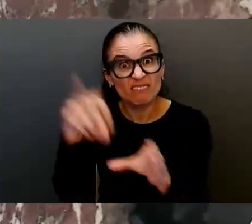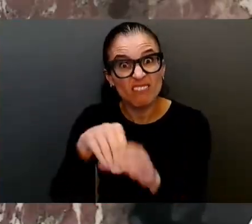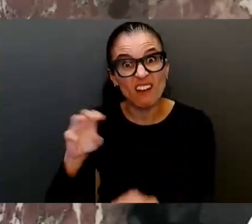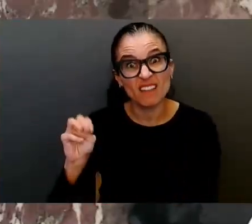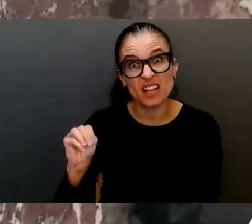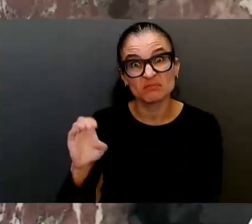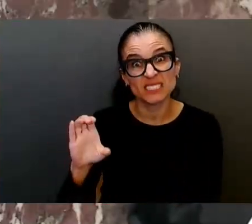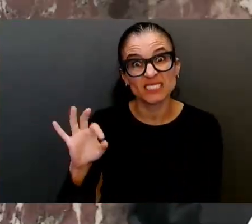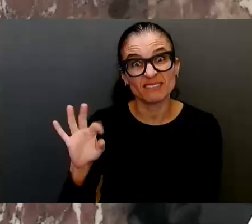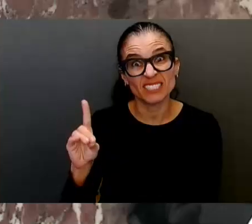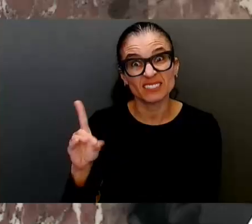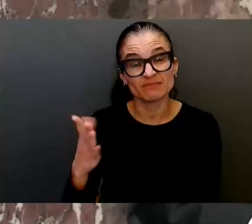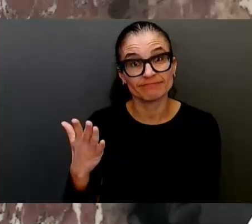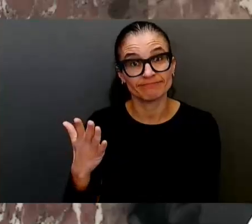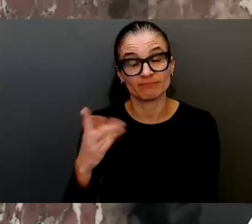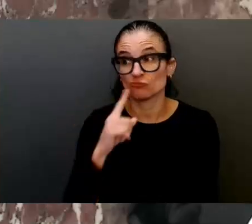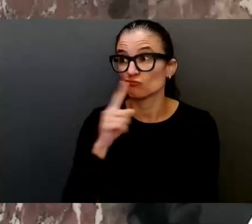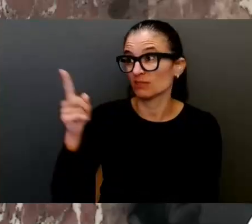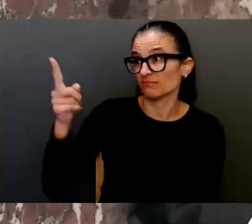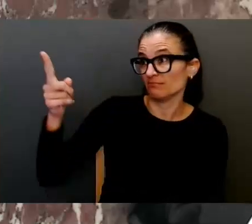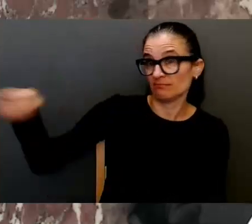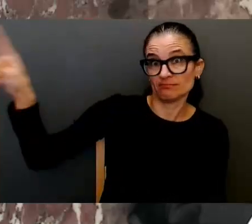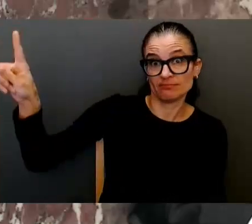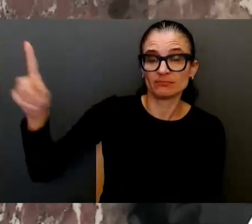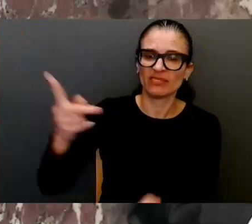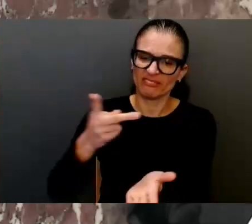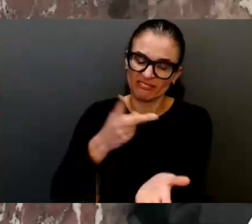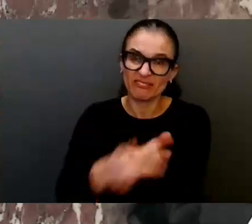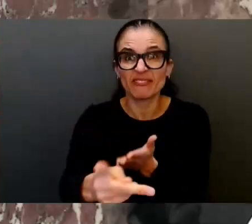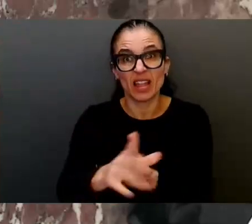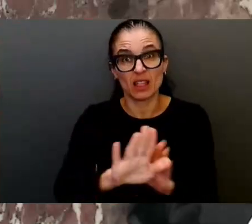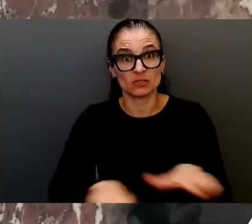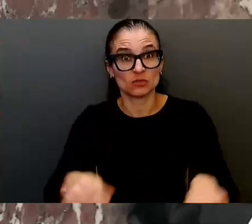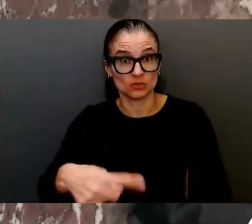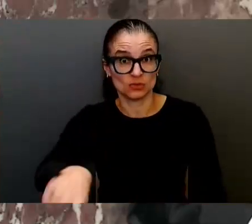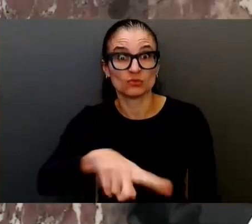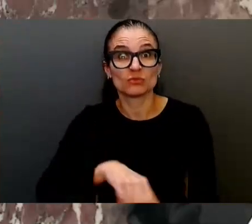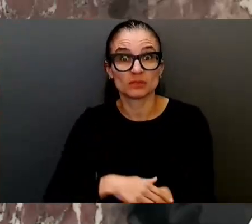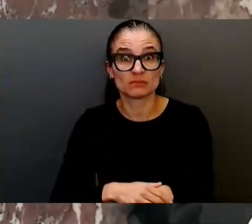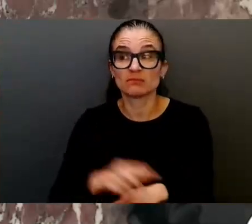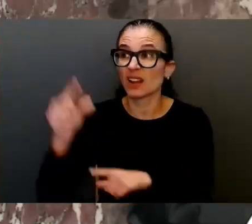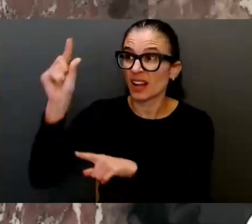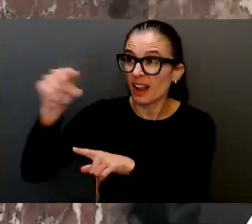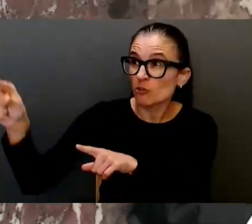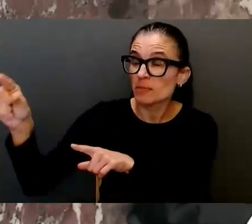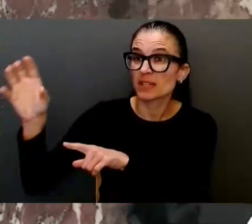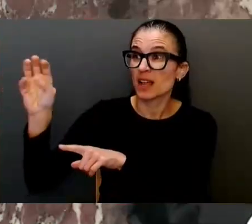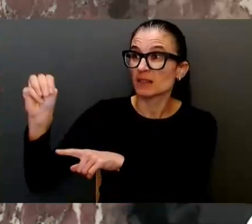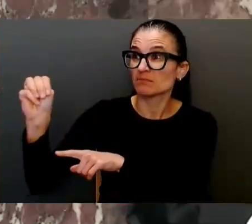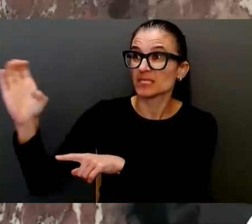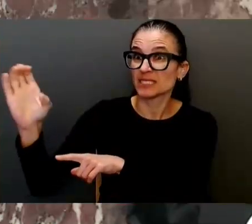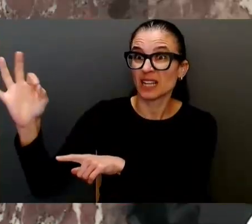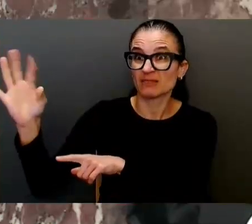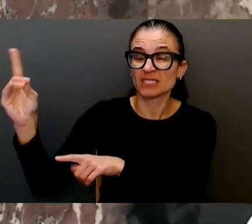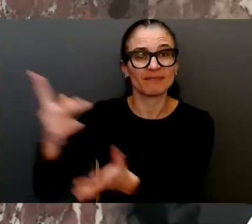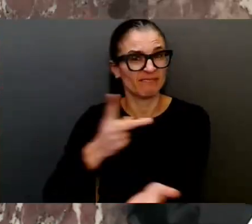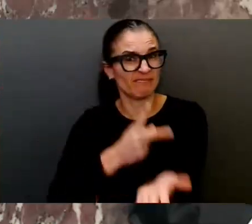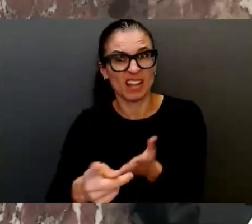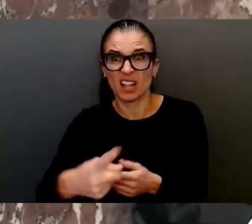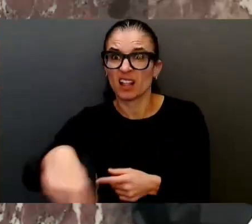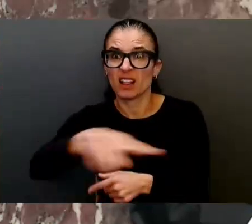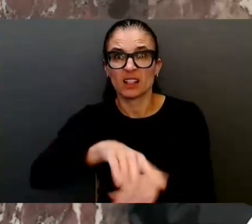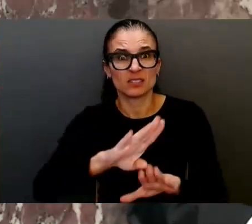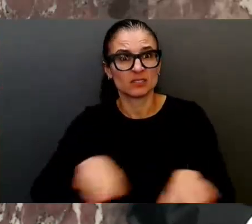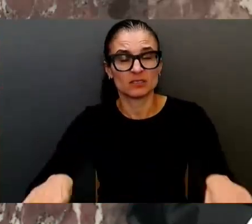MCFD and failed by this government. I have stacks and stacks of reports,